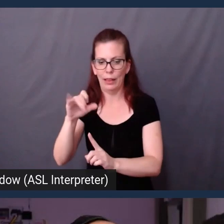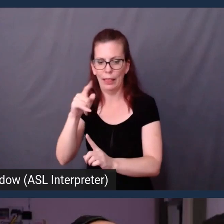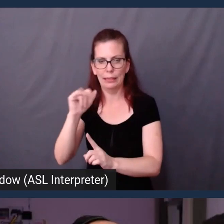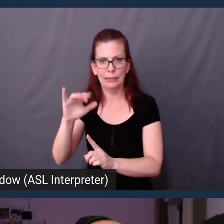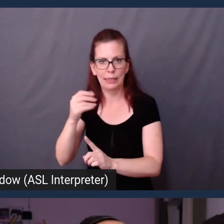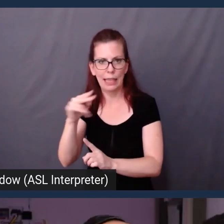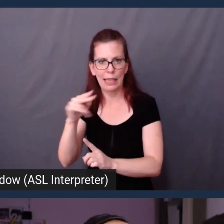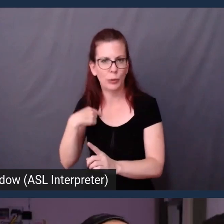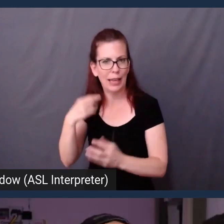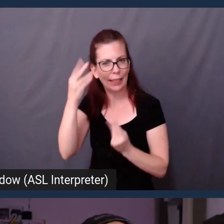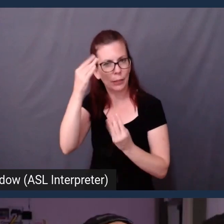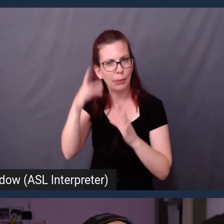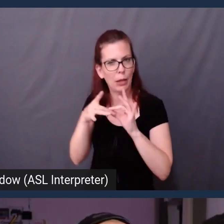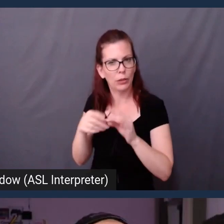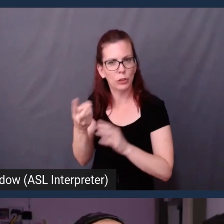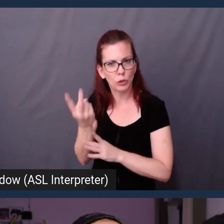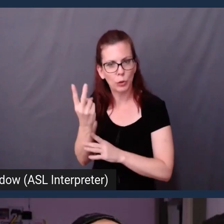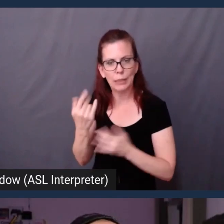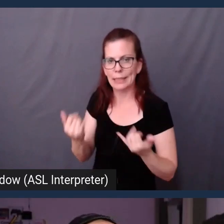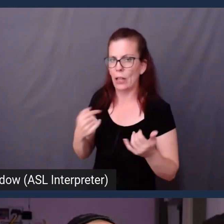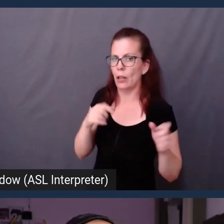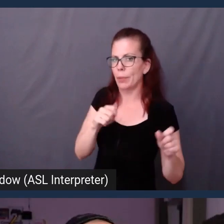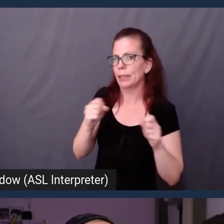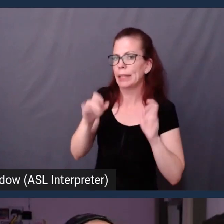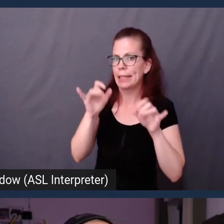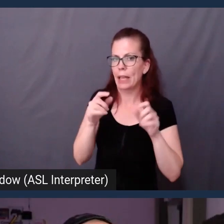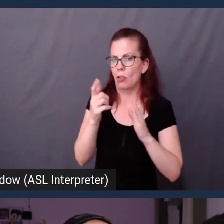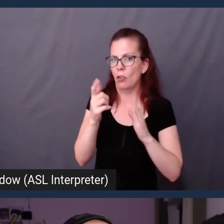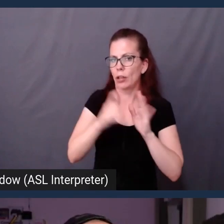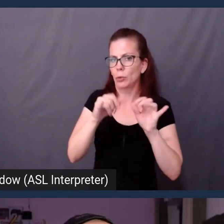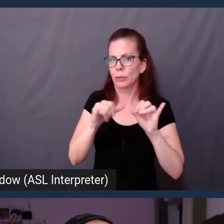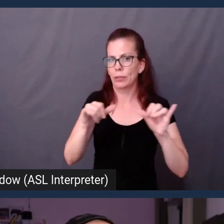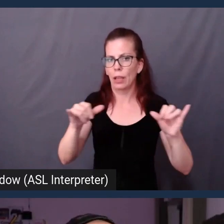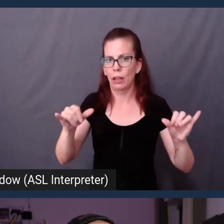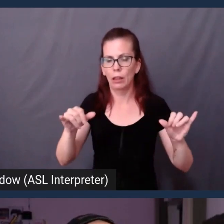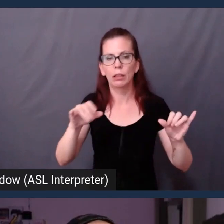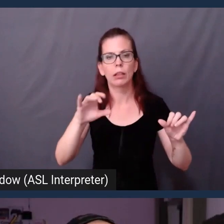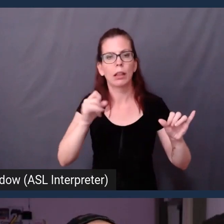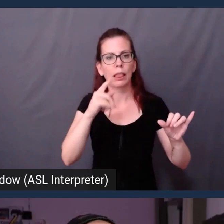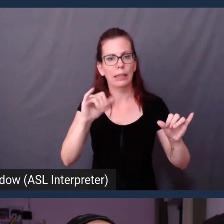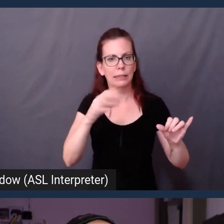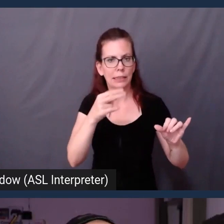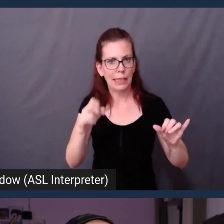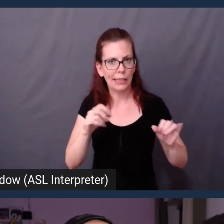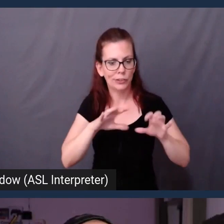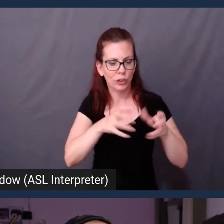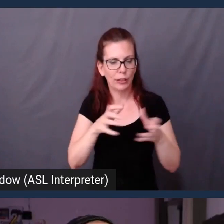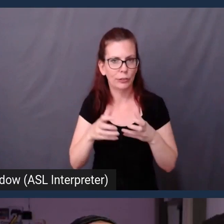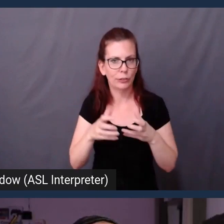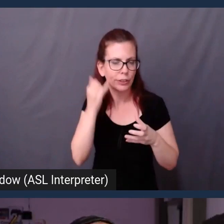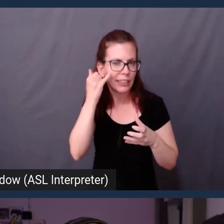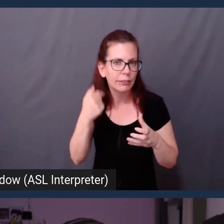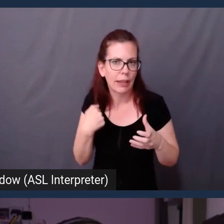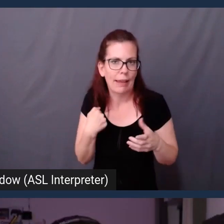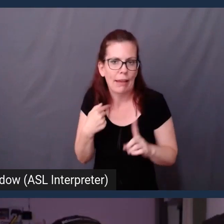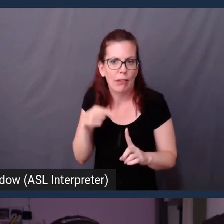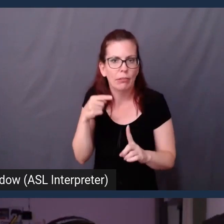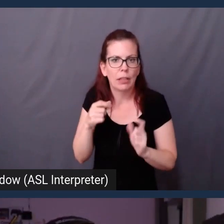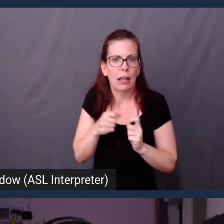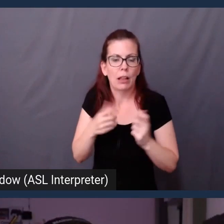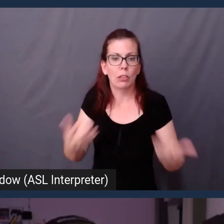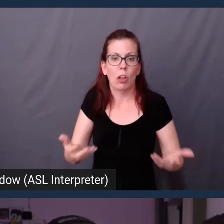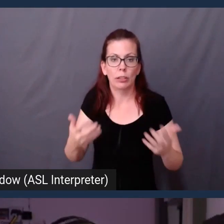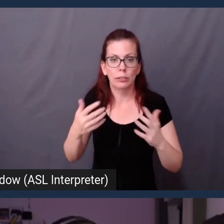two, now I have the ability to auto scale out a ElastiCache cluster if I have a considerable amount